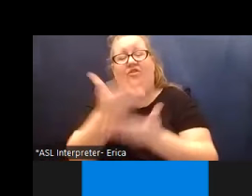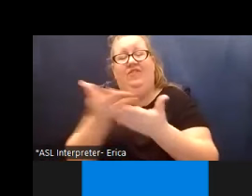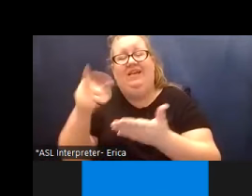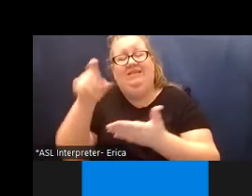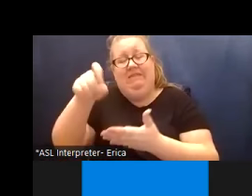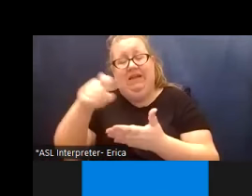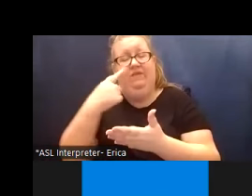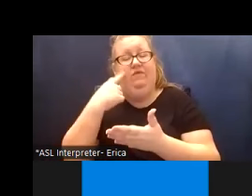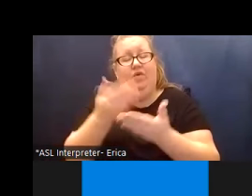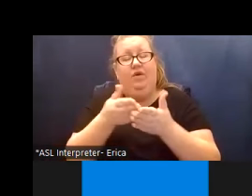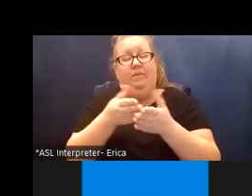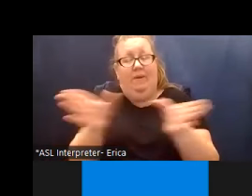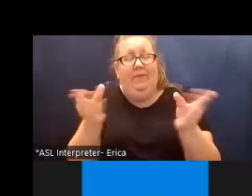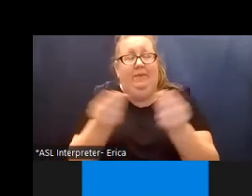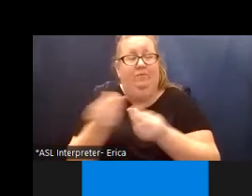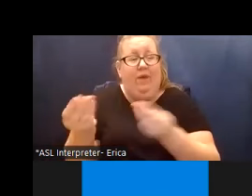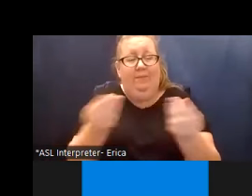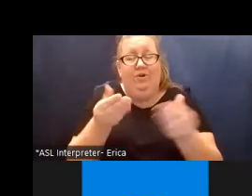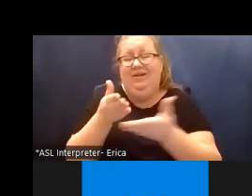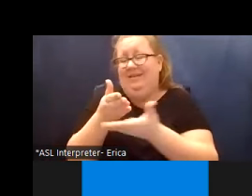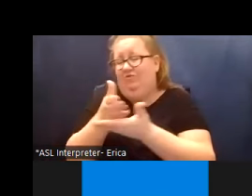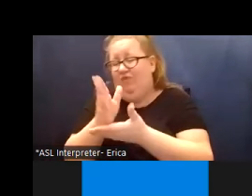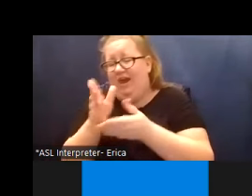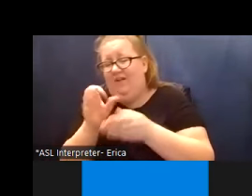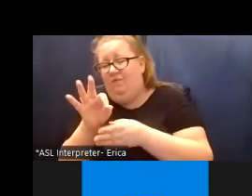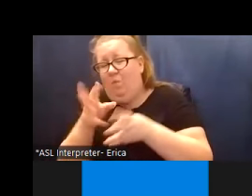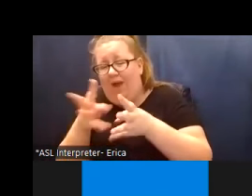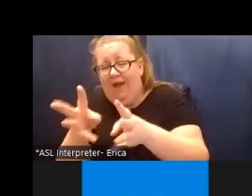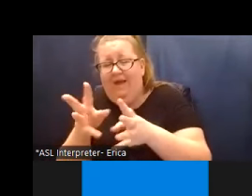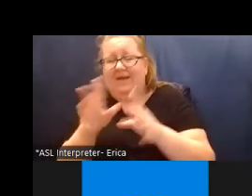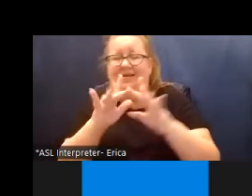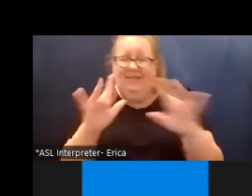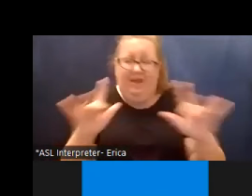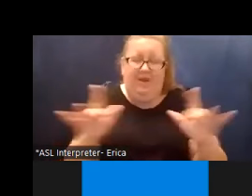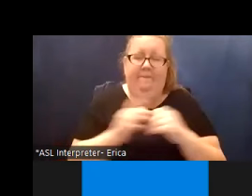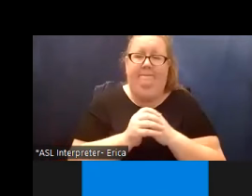other needs in the right-of-way, etc.